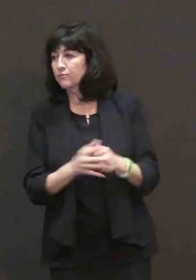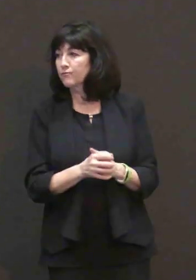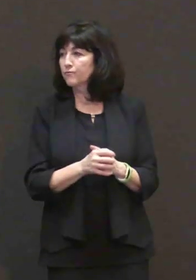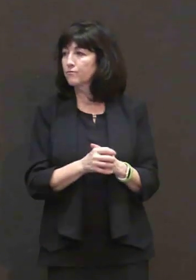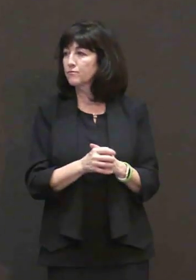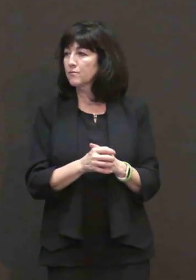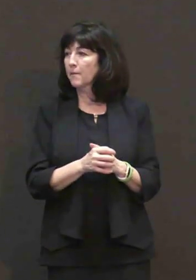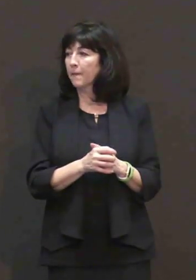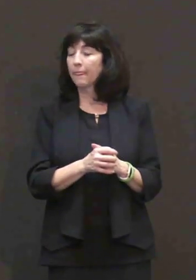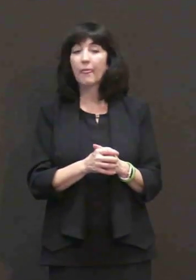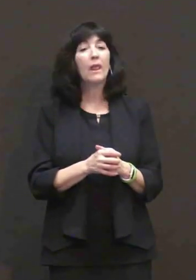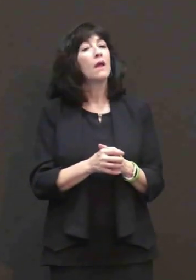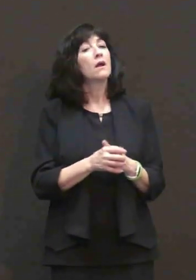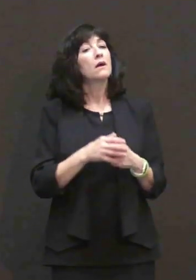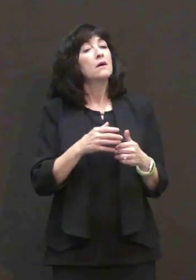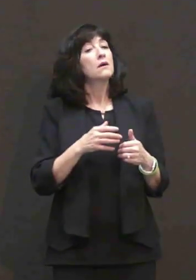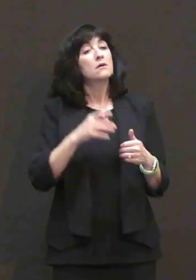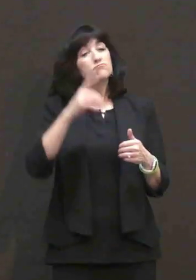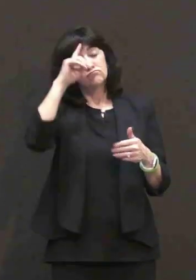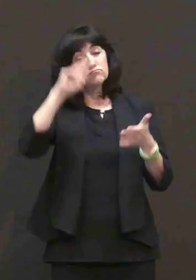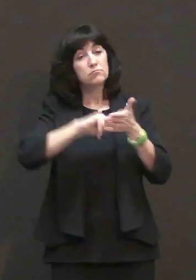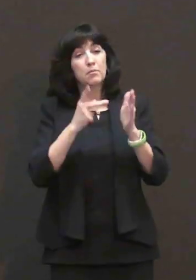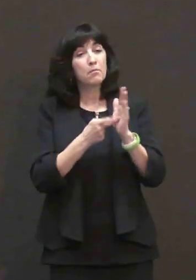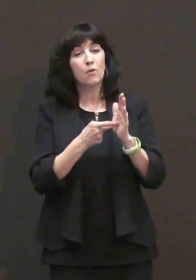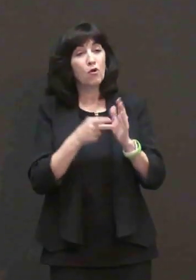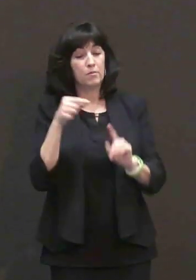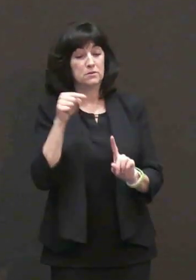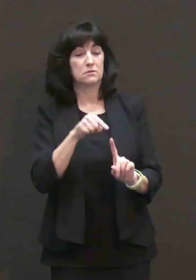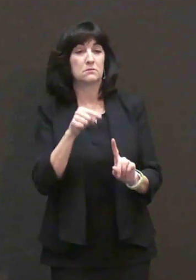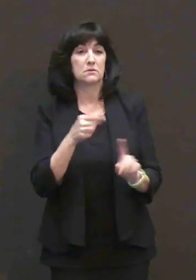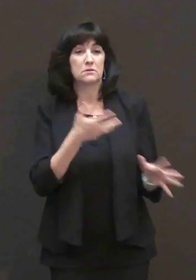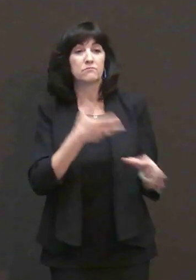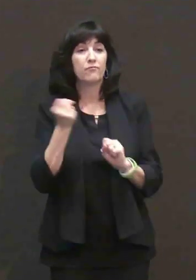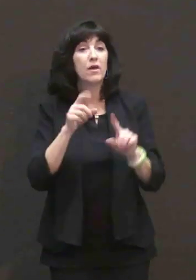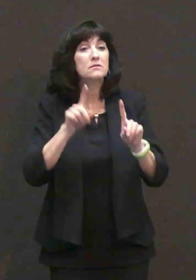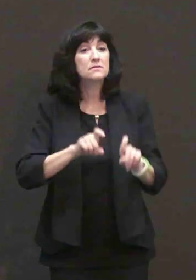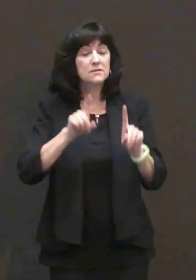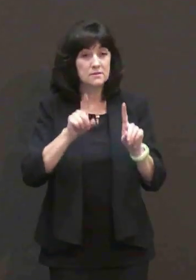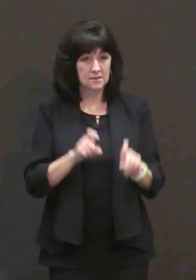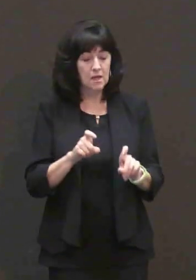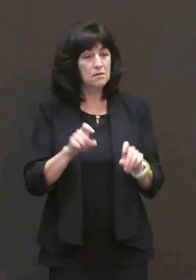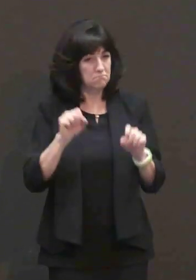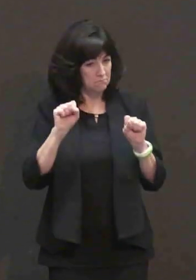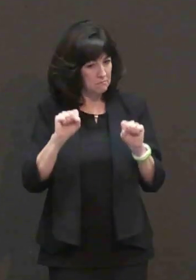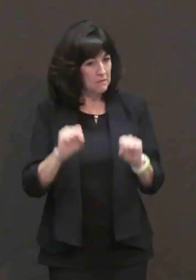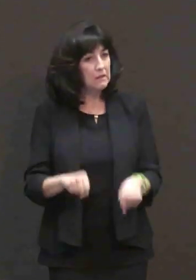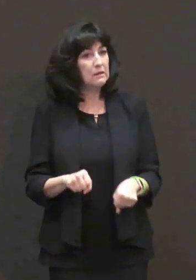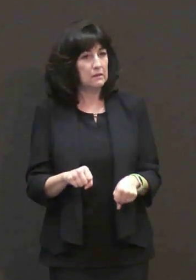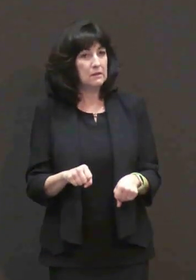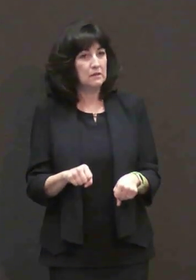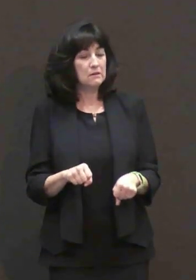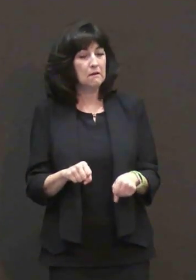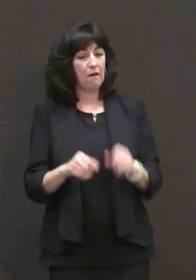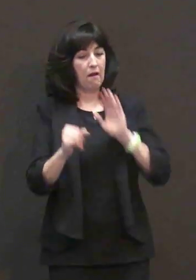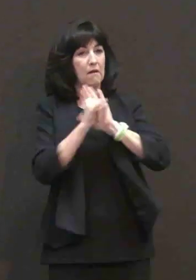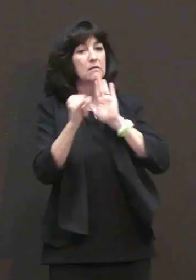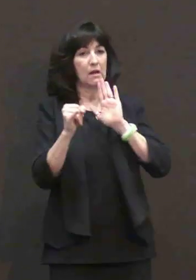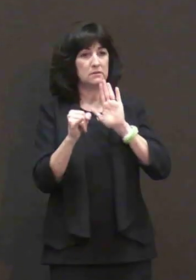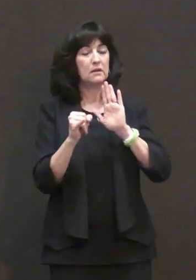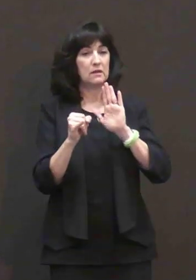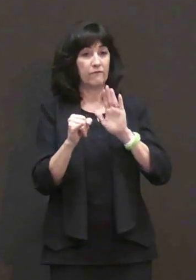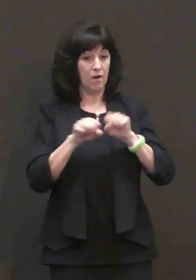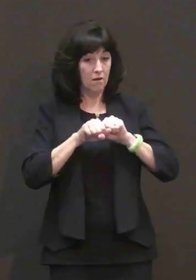The main purposes of this test is that it can allow us to identify if there's an outbreak in a setting, like a long-term